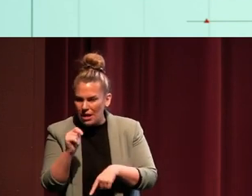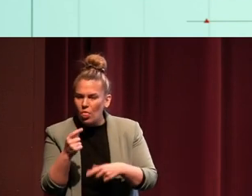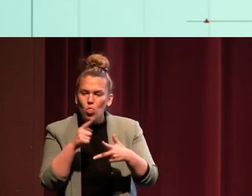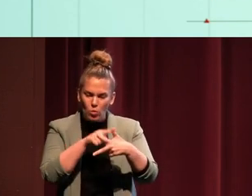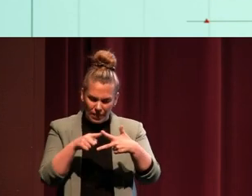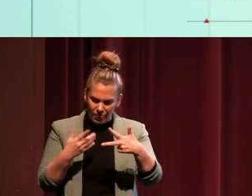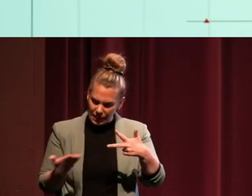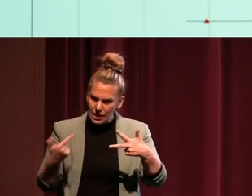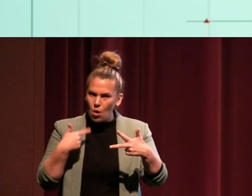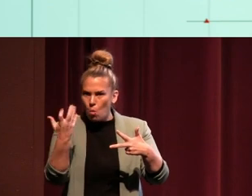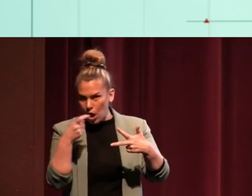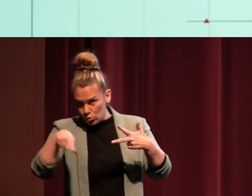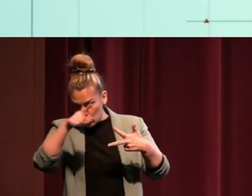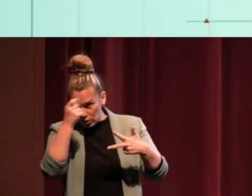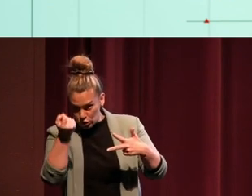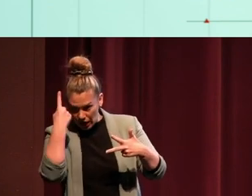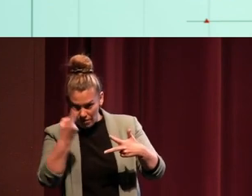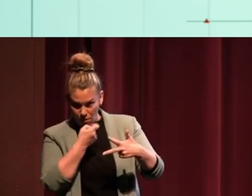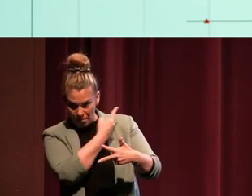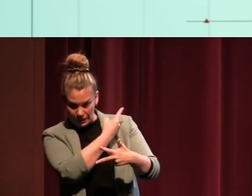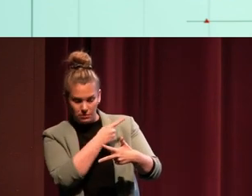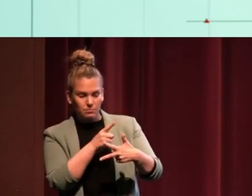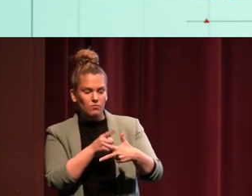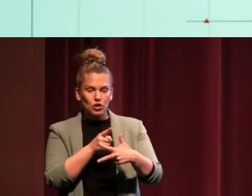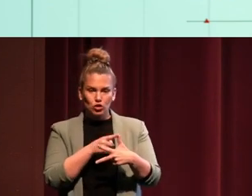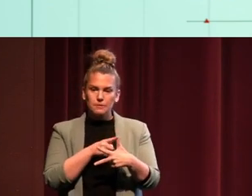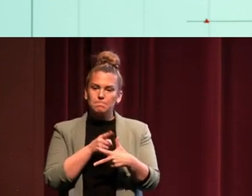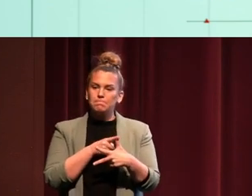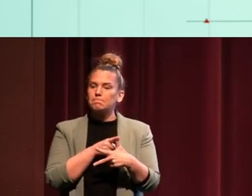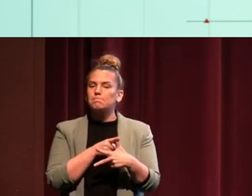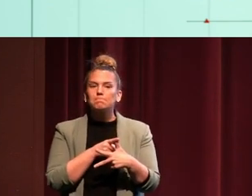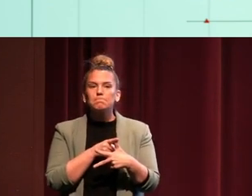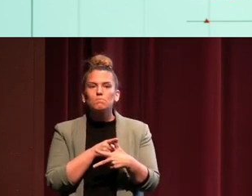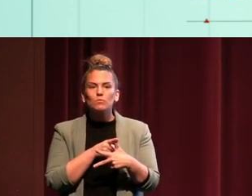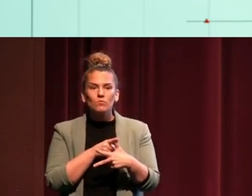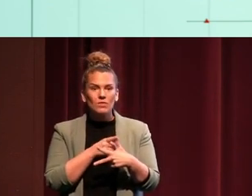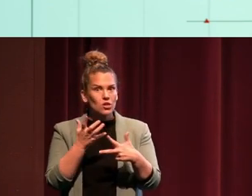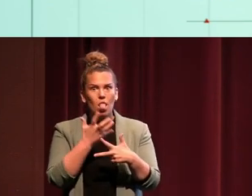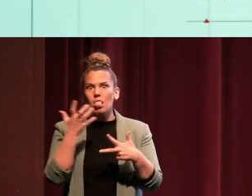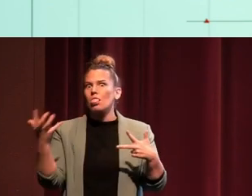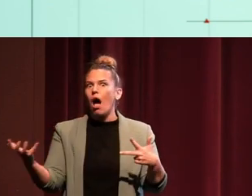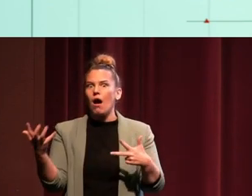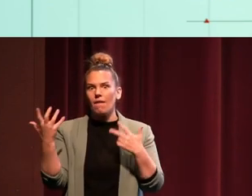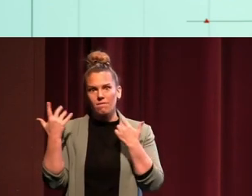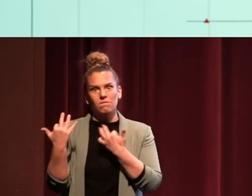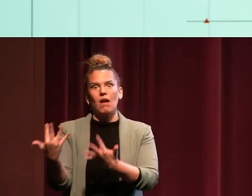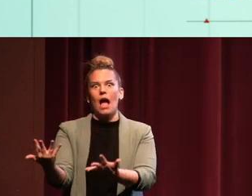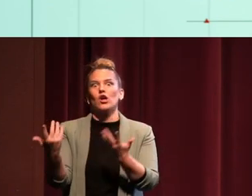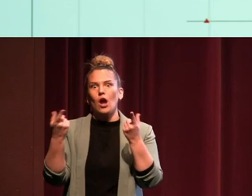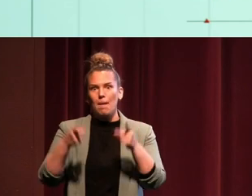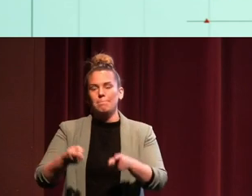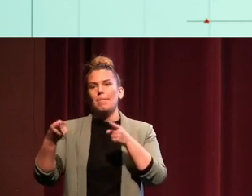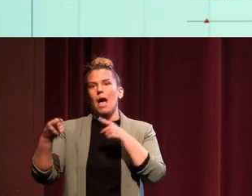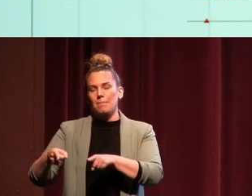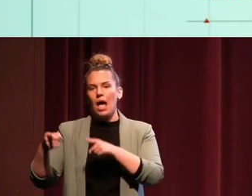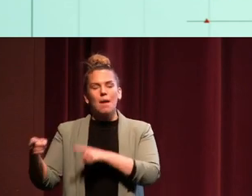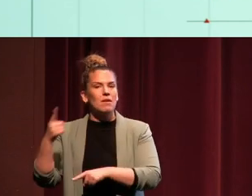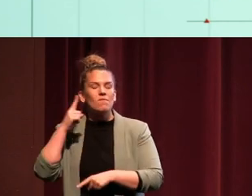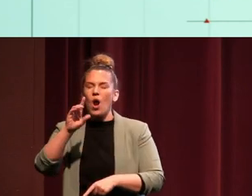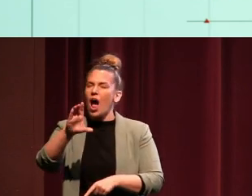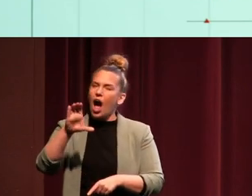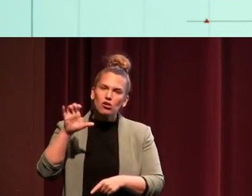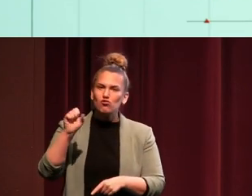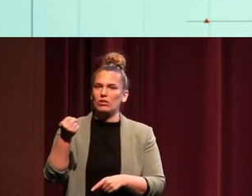want you to get from it. The first is, there was a lot of fire at this site for hundreds of